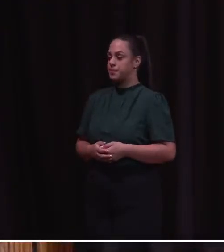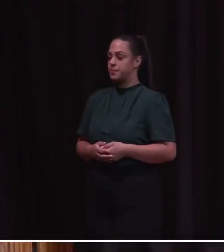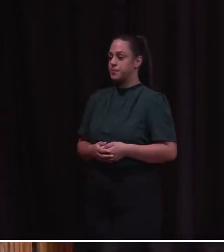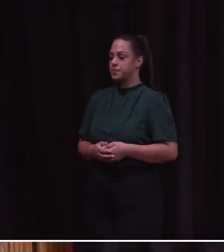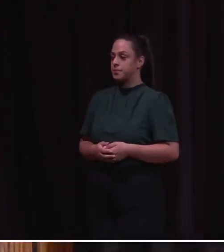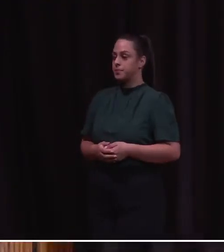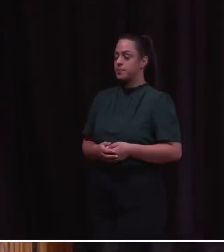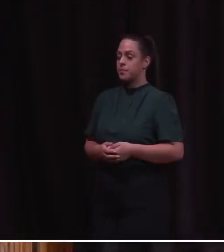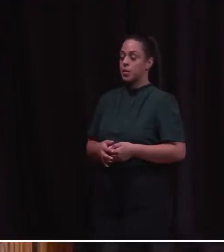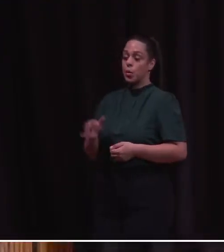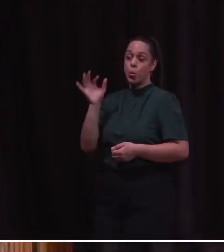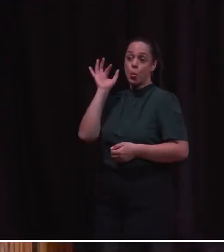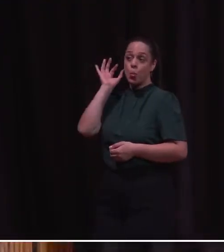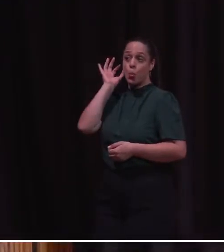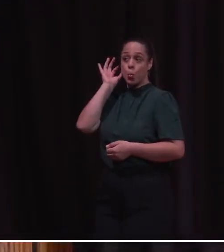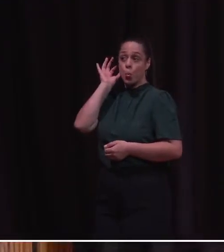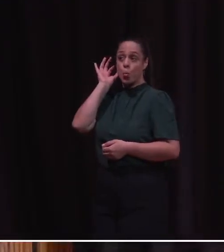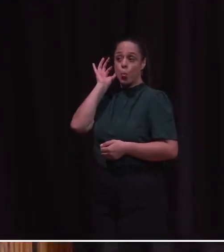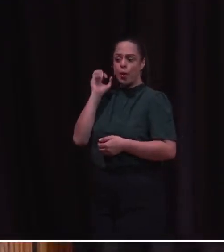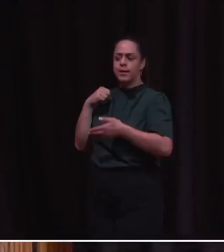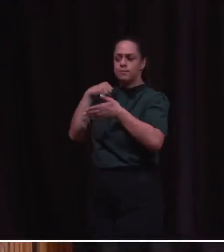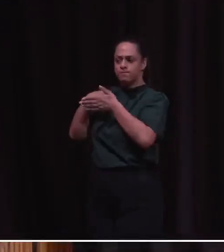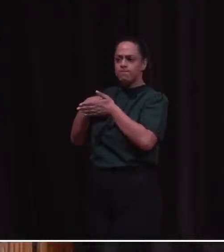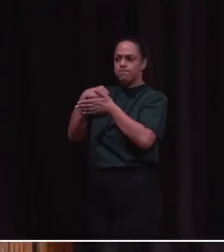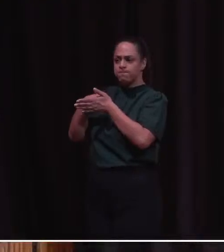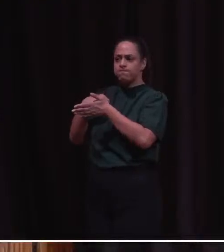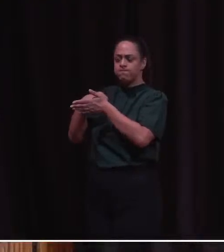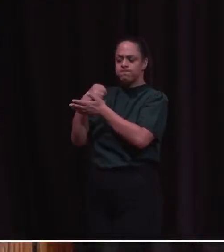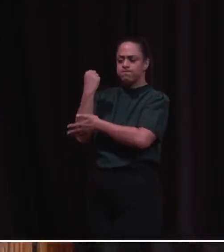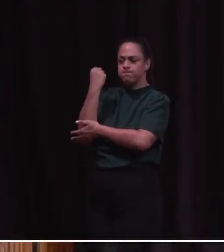late great feminist scholar Bell Hooks